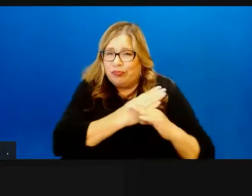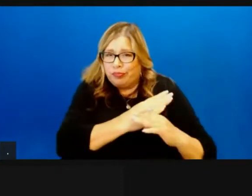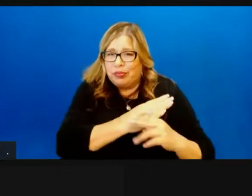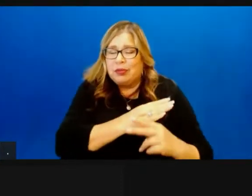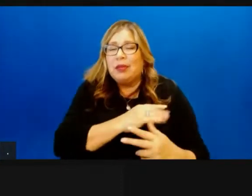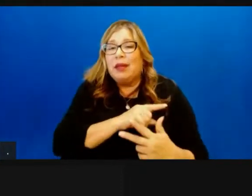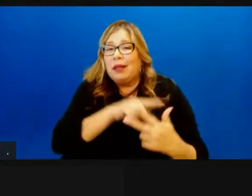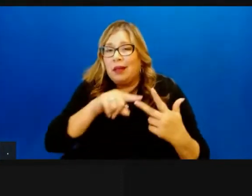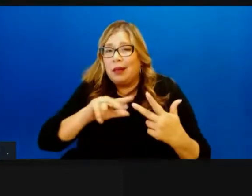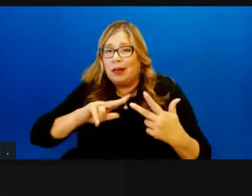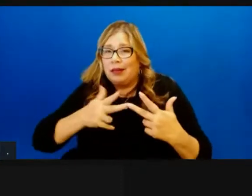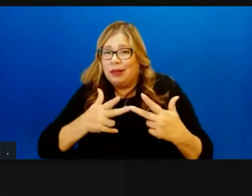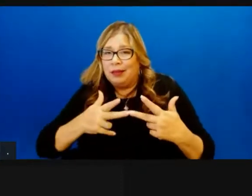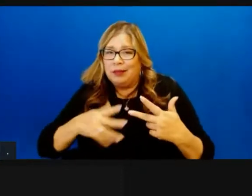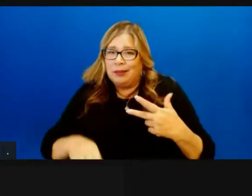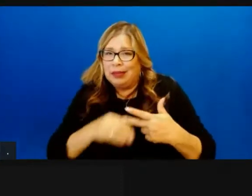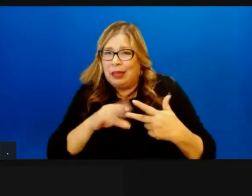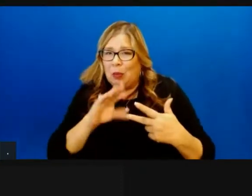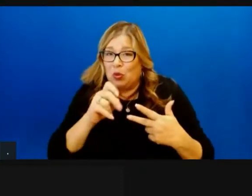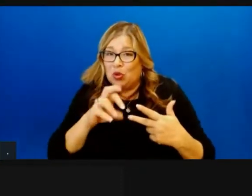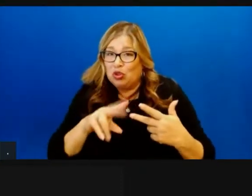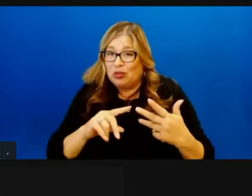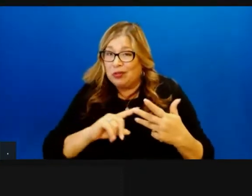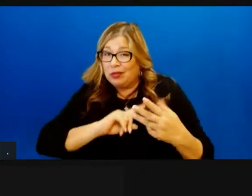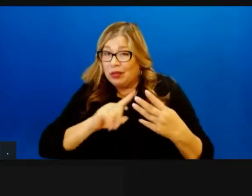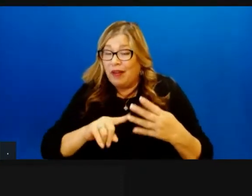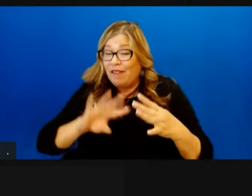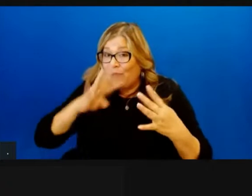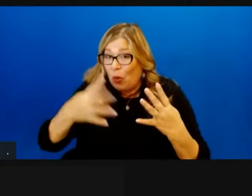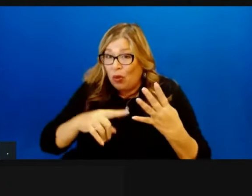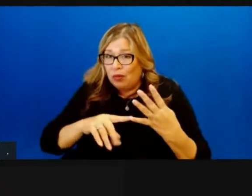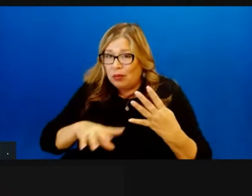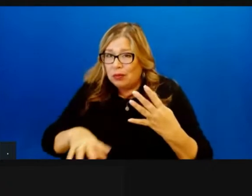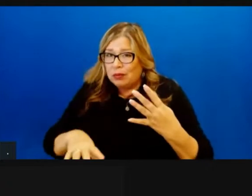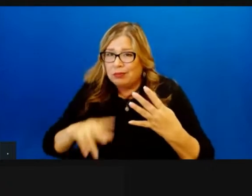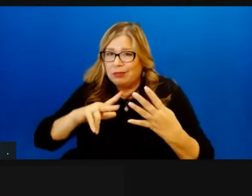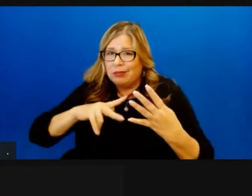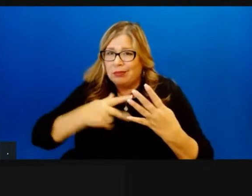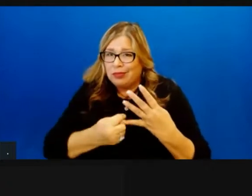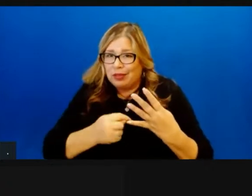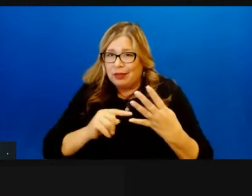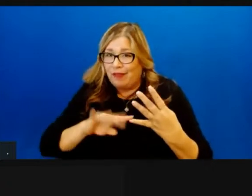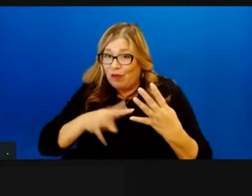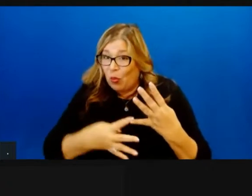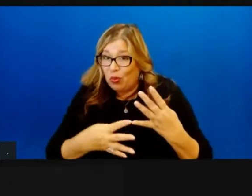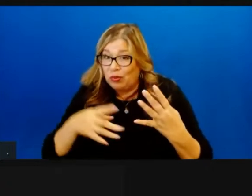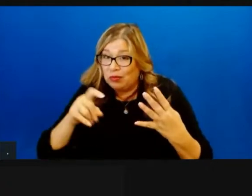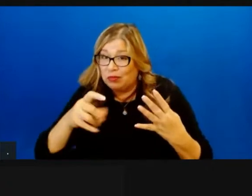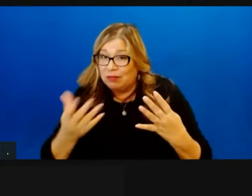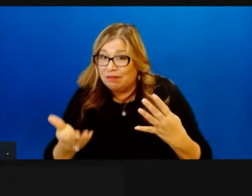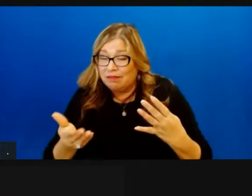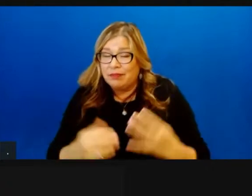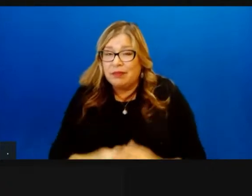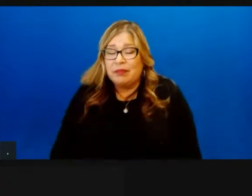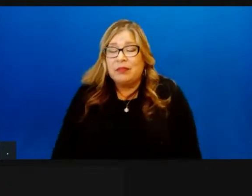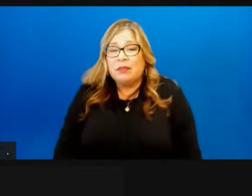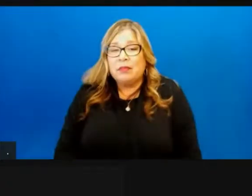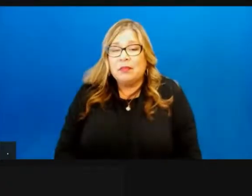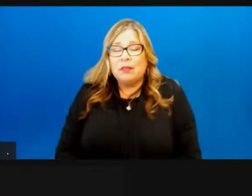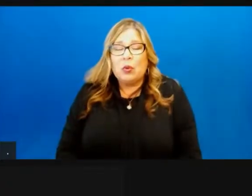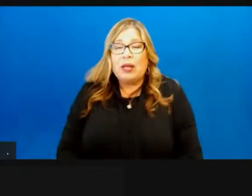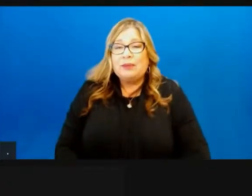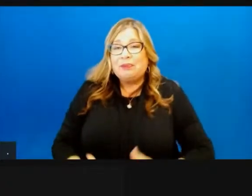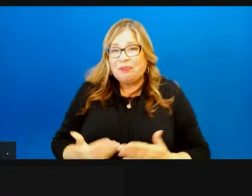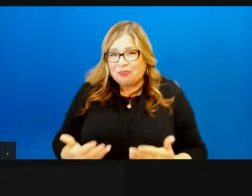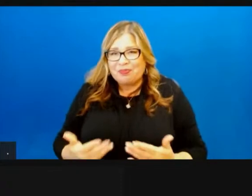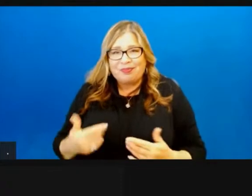think this is an evolving field. We see what immune response people get